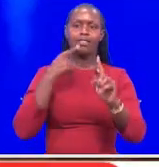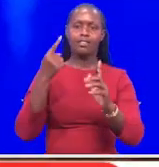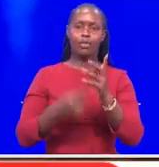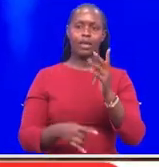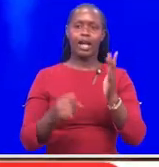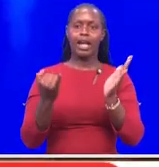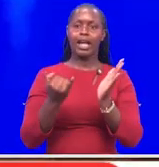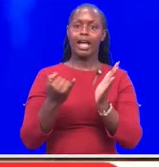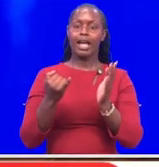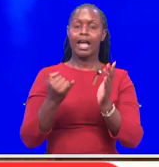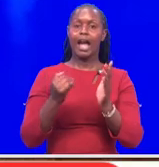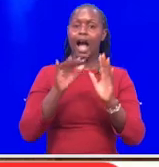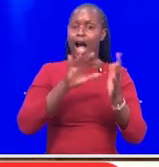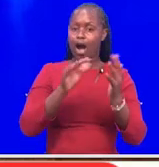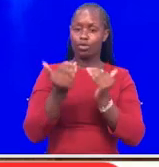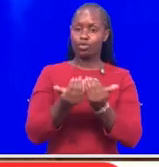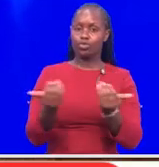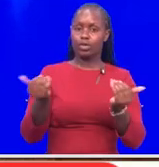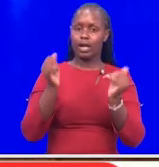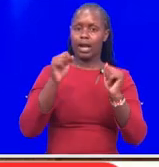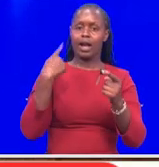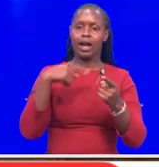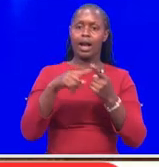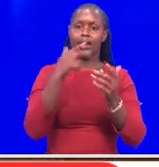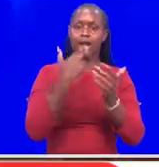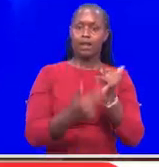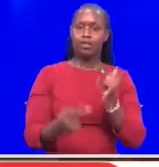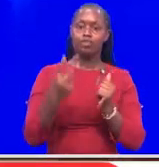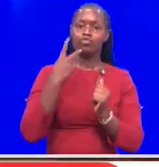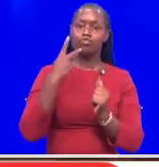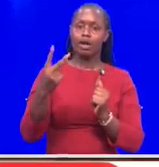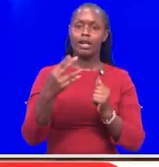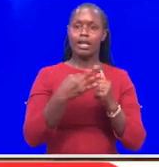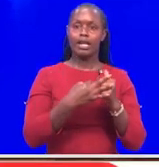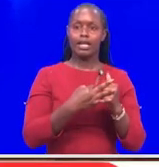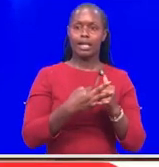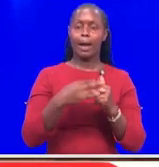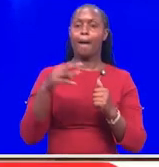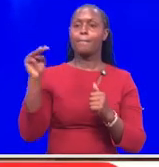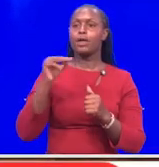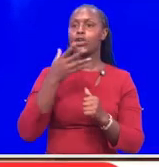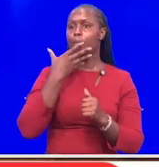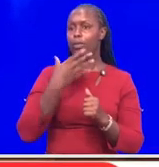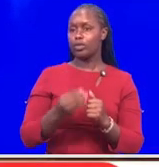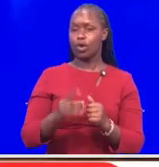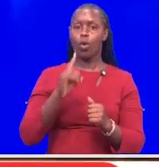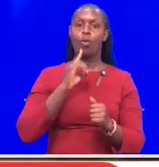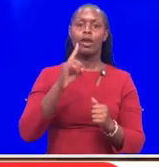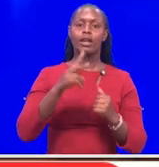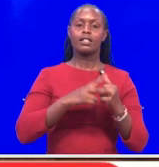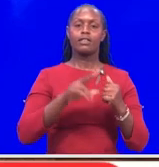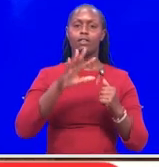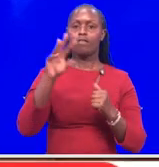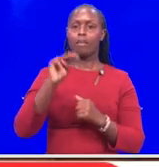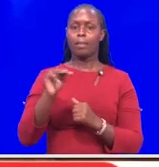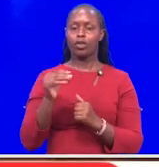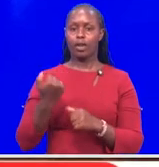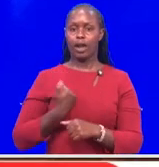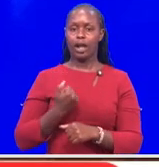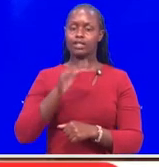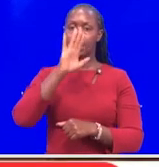of childhood obesity could more than double to 208 million boys and 175 million girls